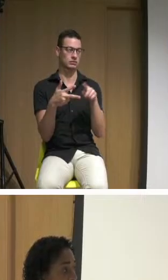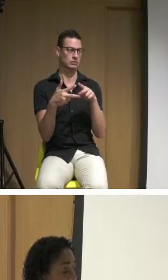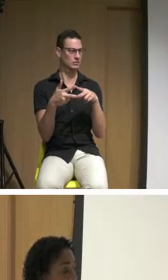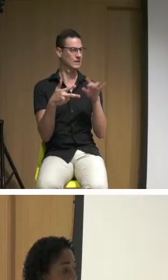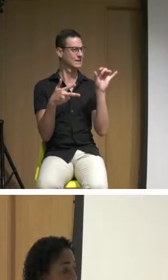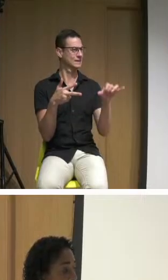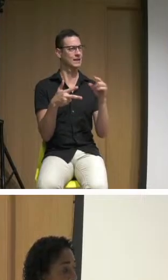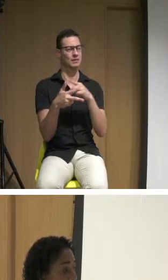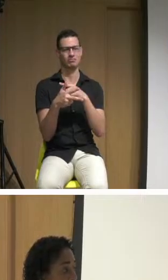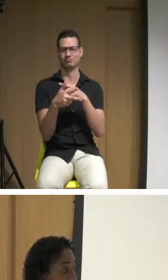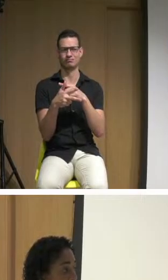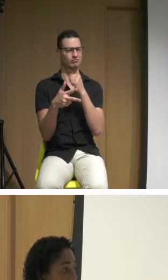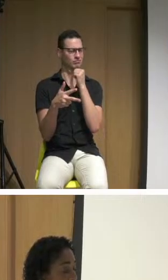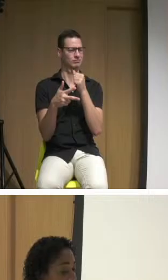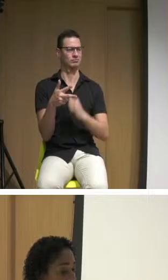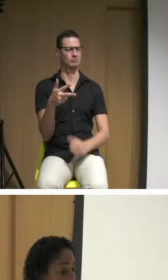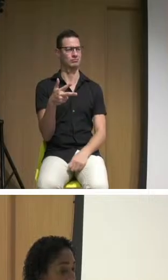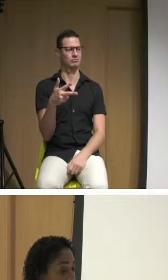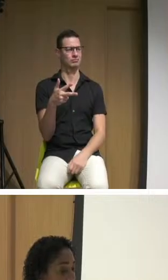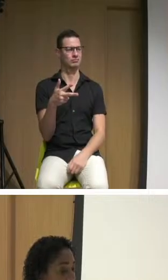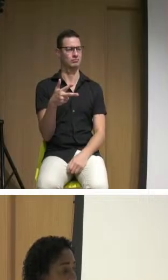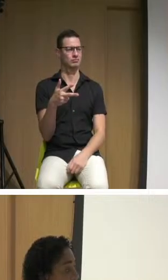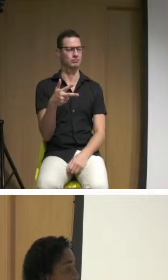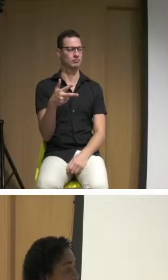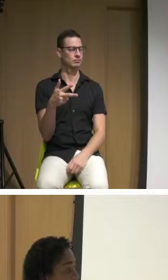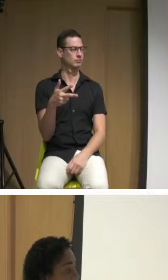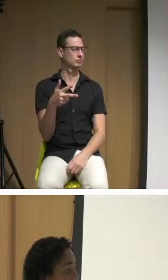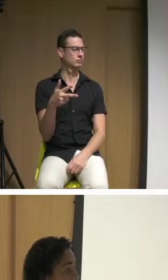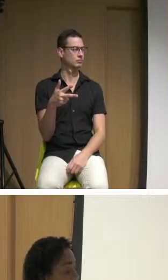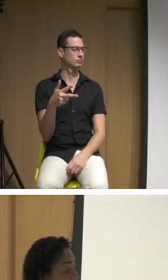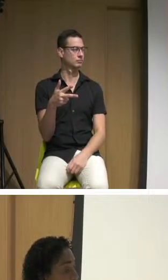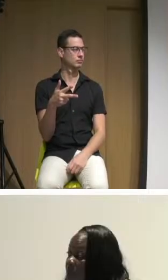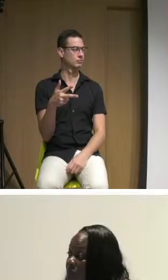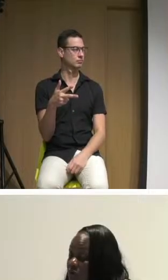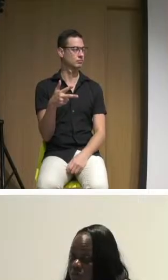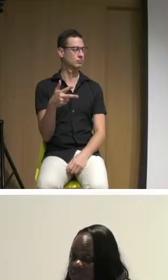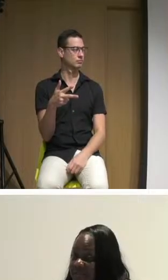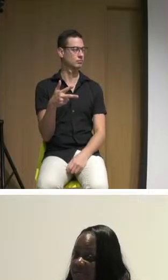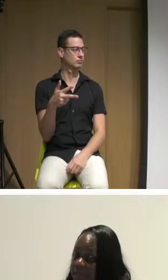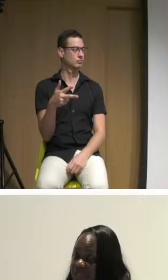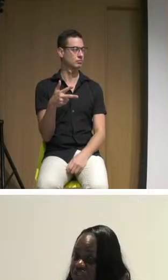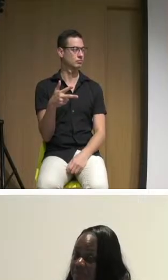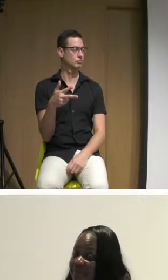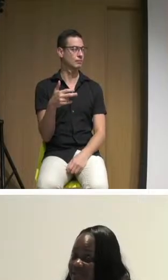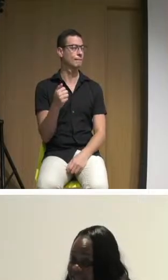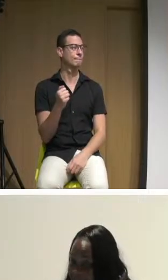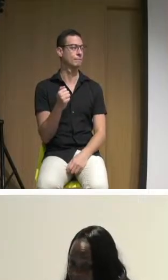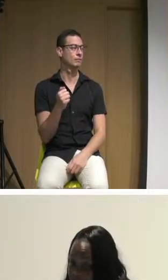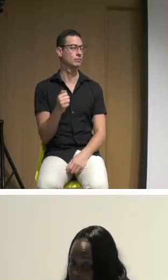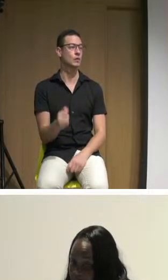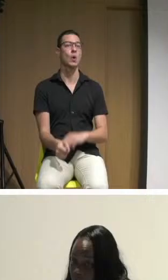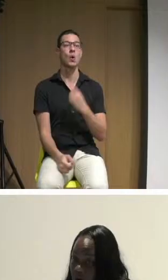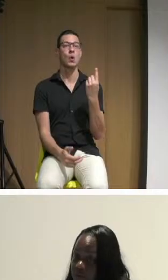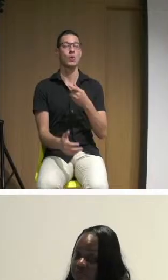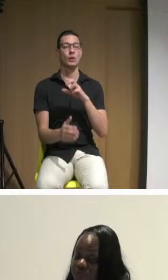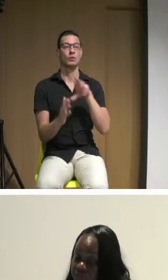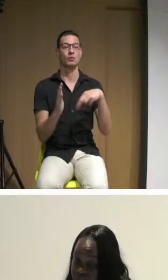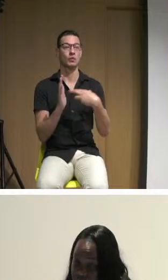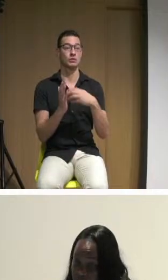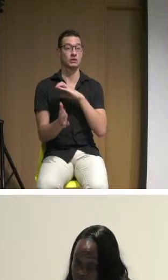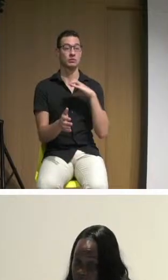stand, but the vote of the vice chair does not stand. So the only roles that the commission must have